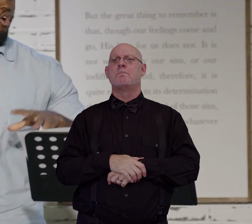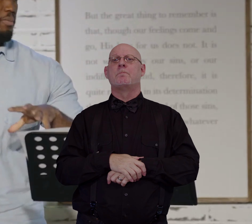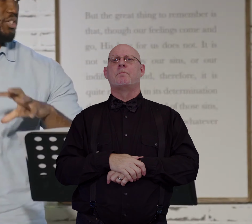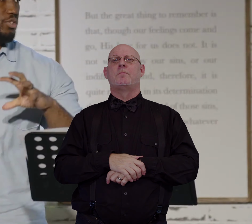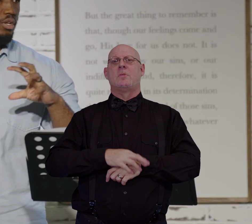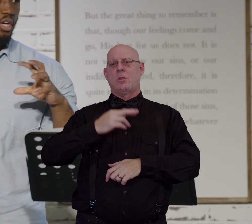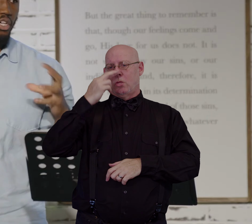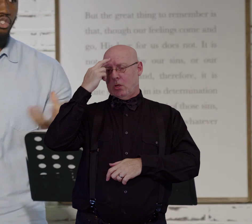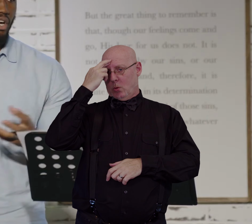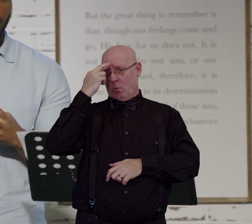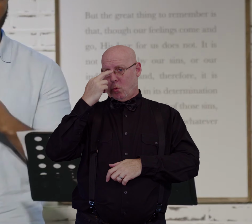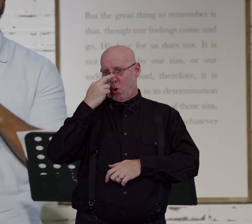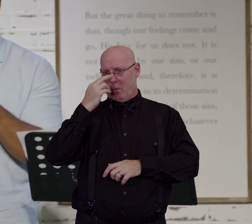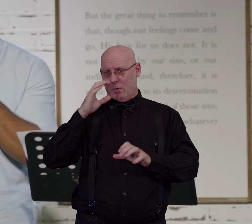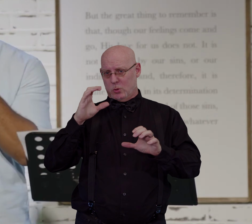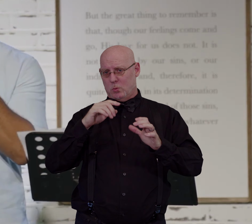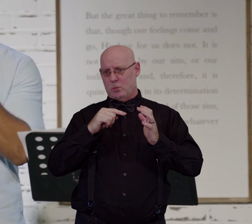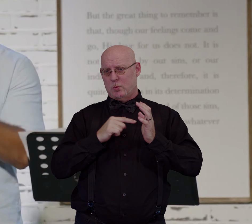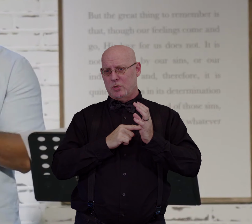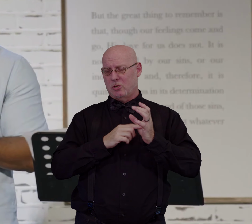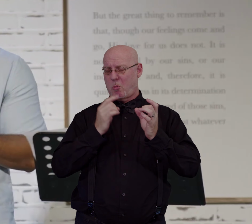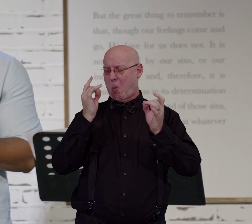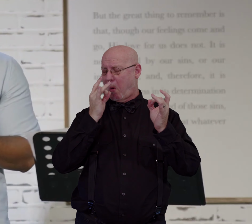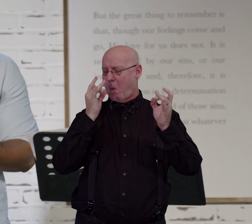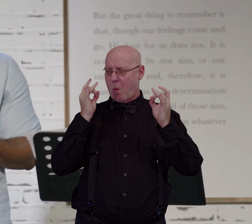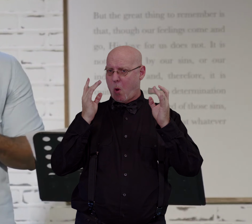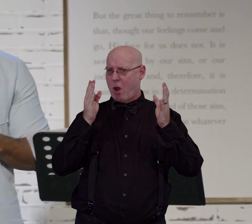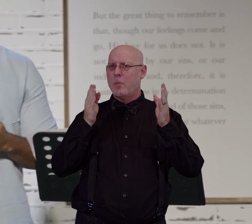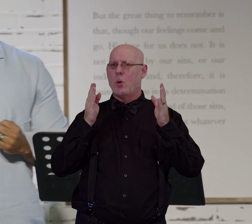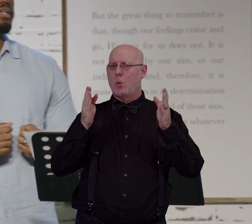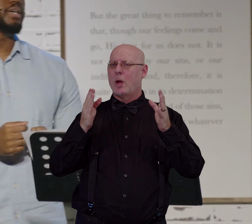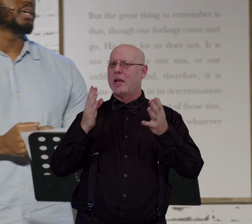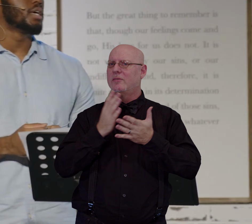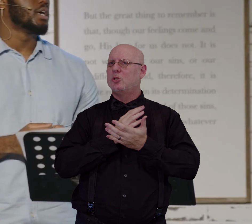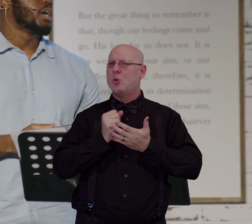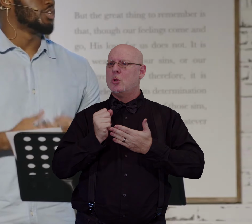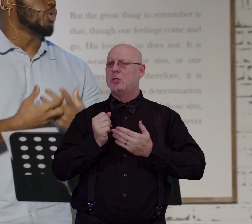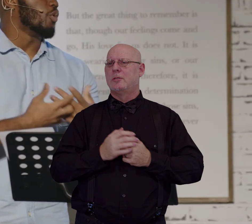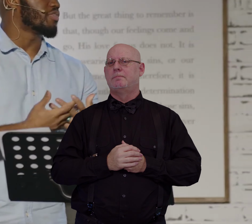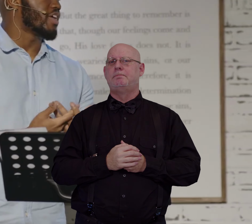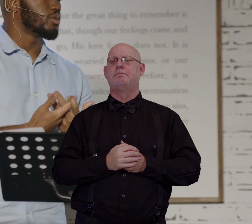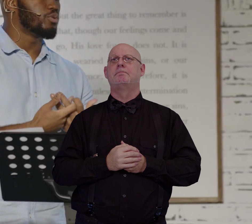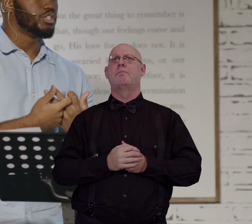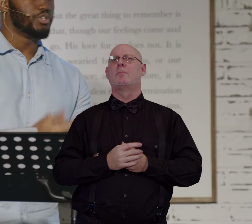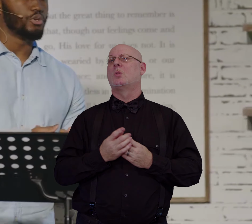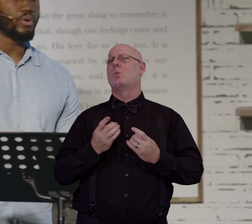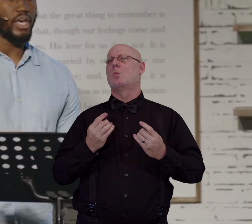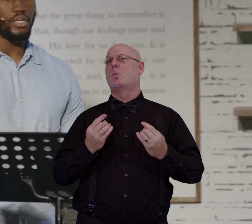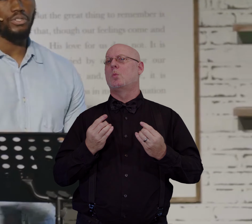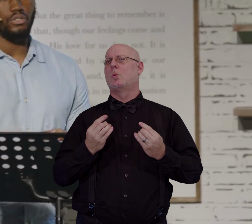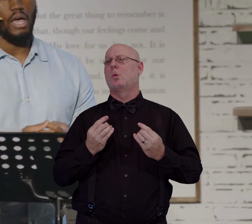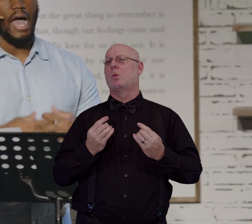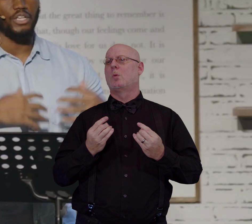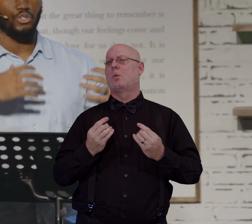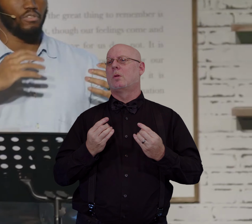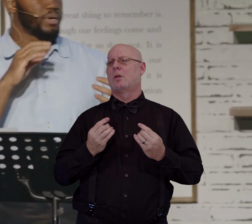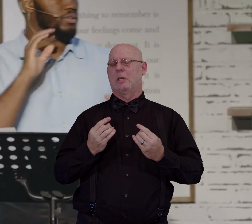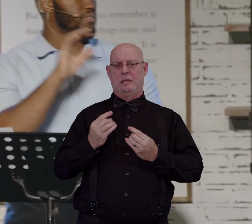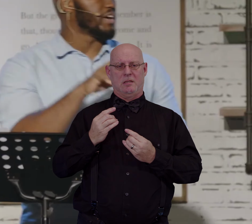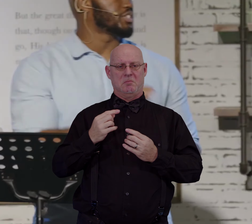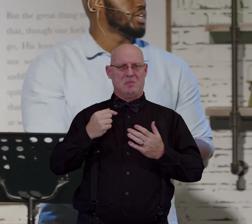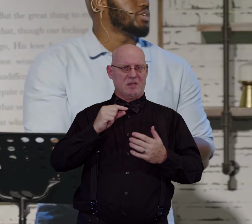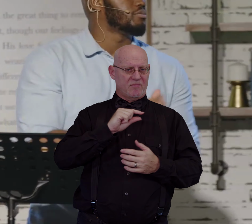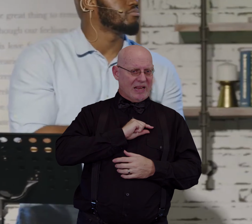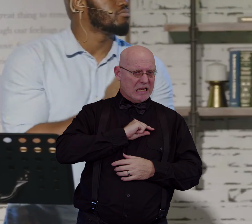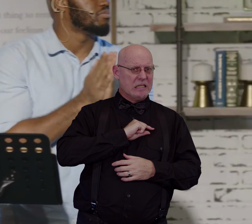the Romans constructed this horrific way of torture and pain. And so what they would do is, as you have